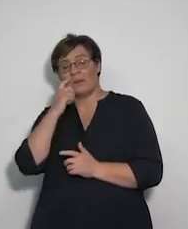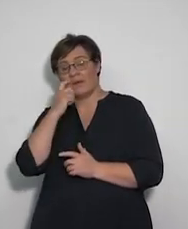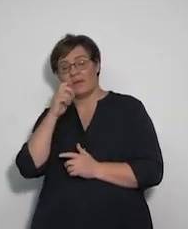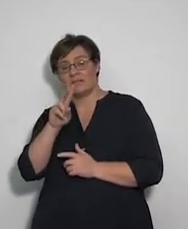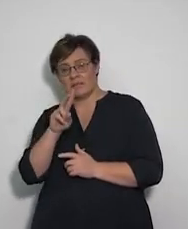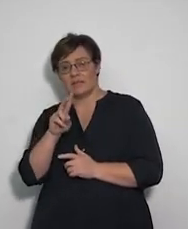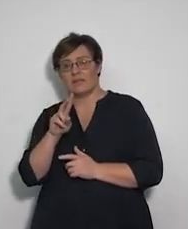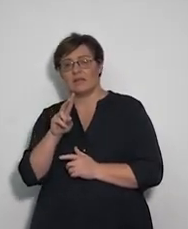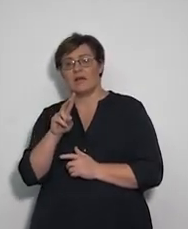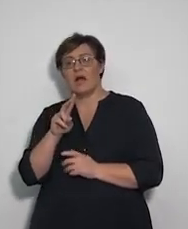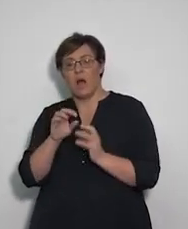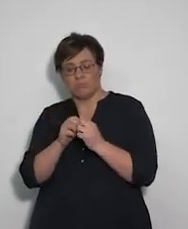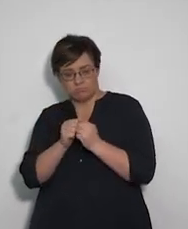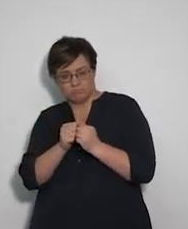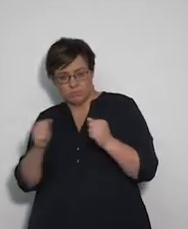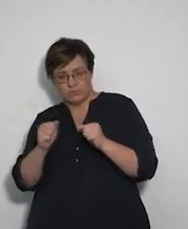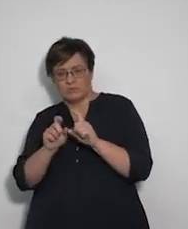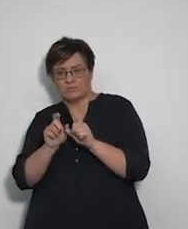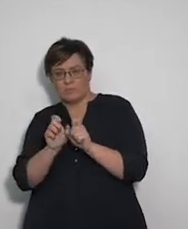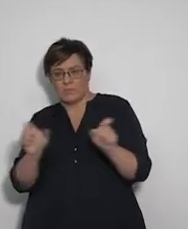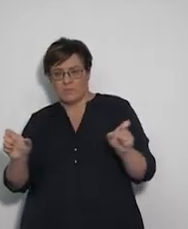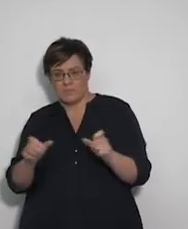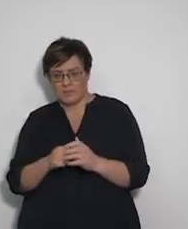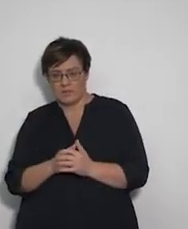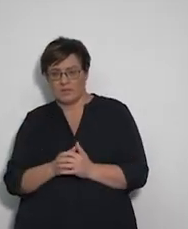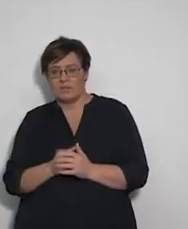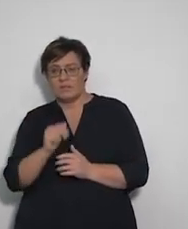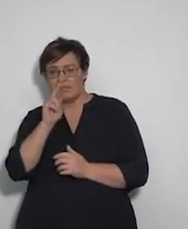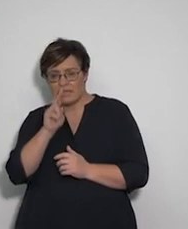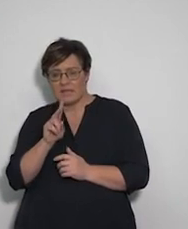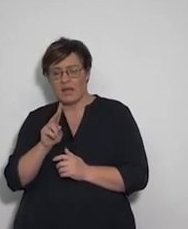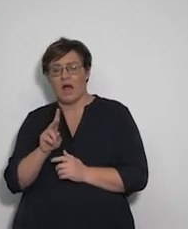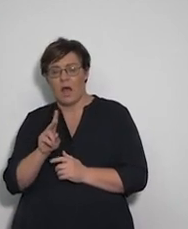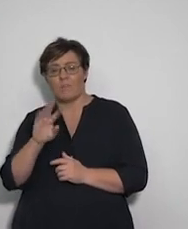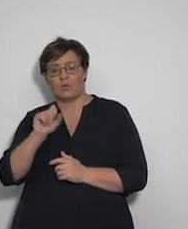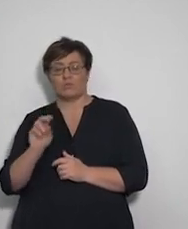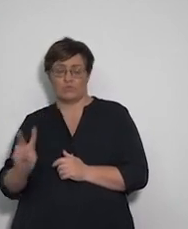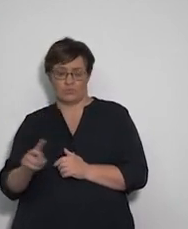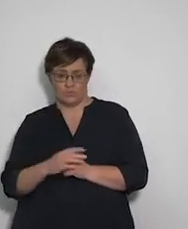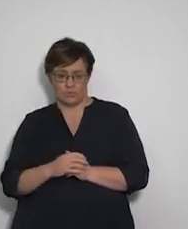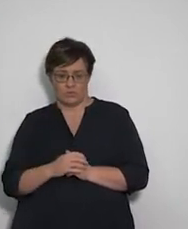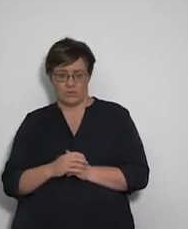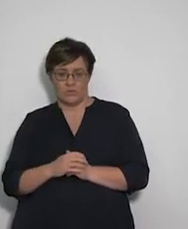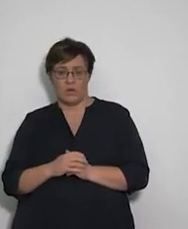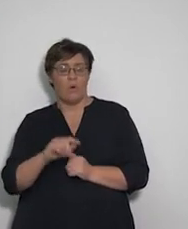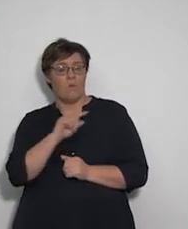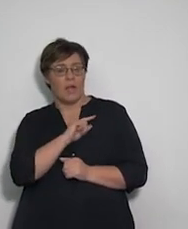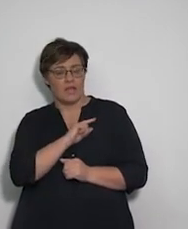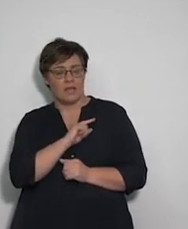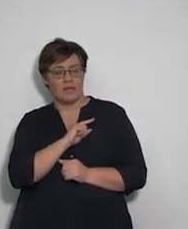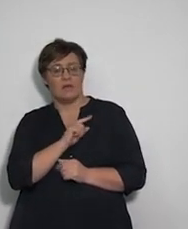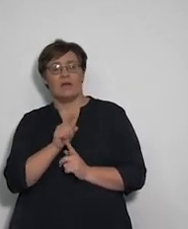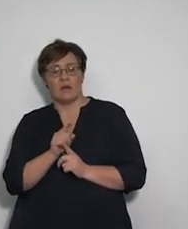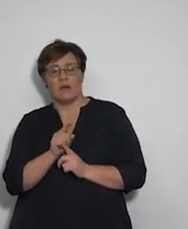seeing that the chromatids are being pulled apart. And so clearly this is meiosis 2, and the reason would be